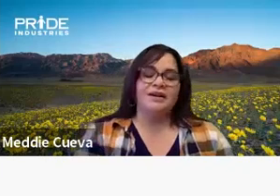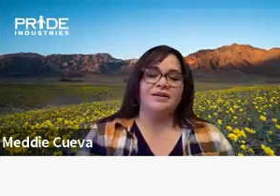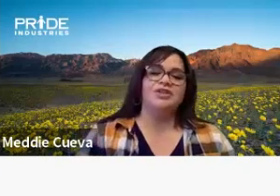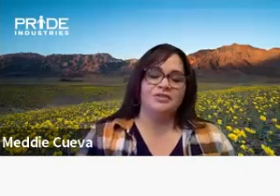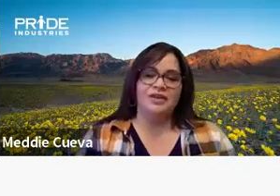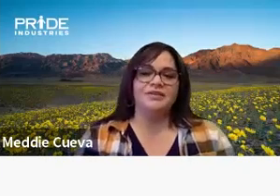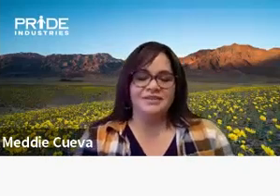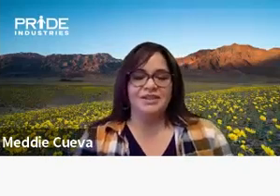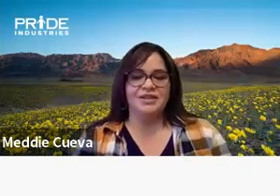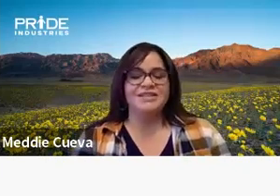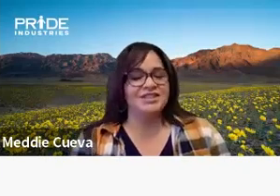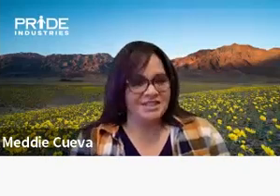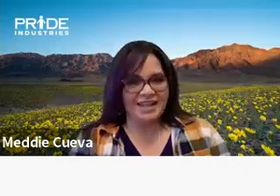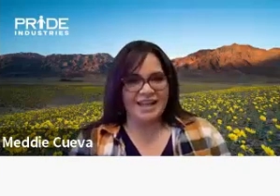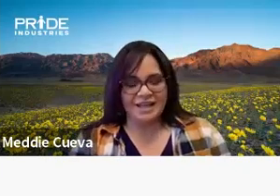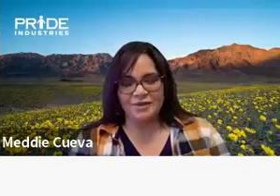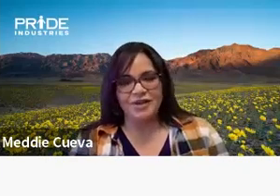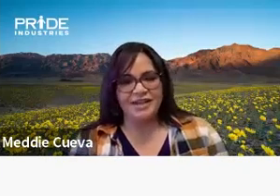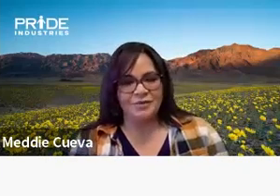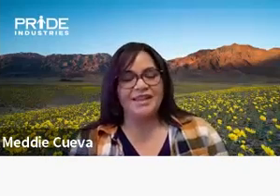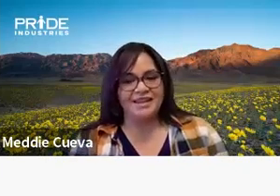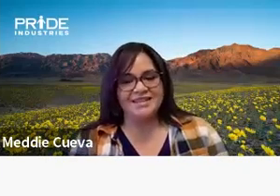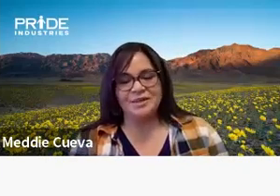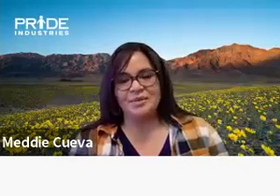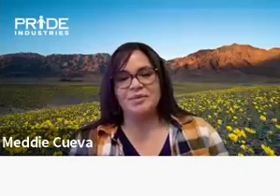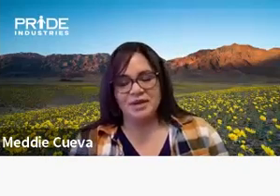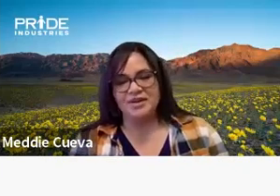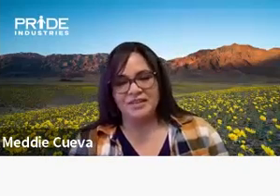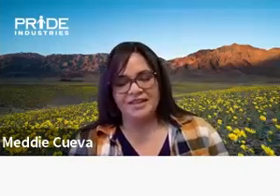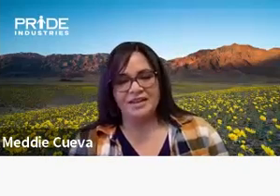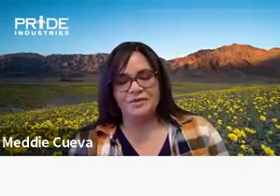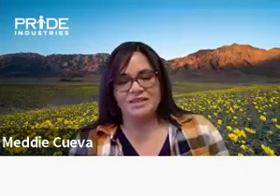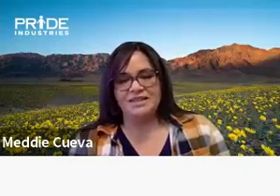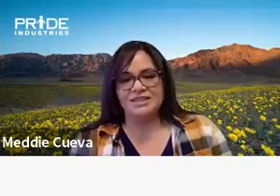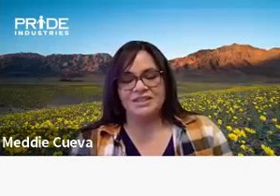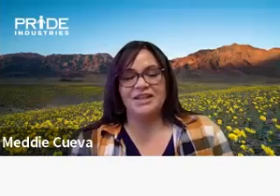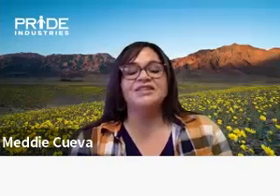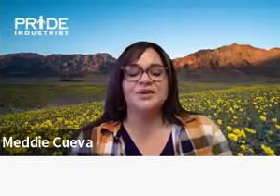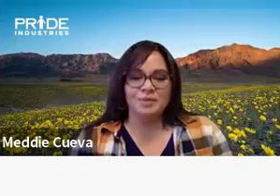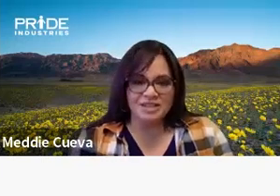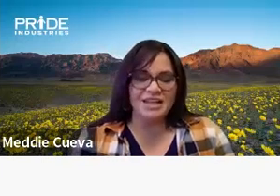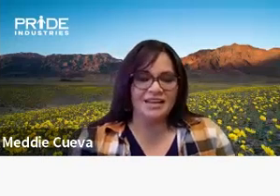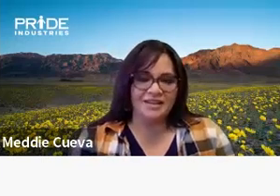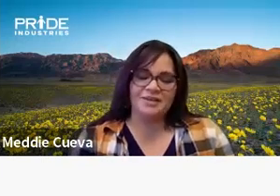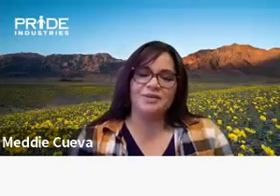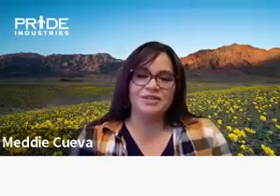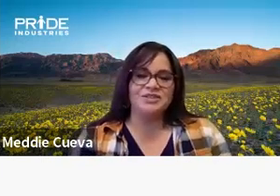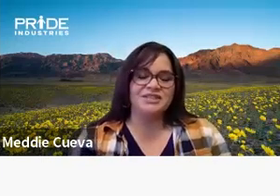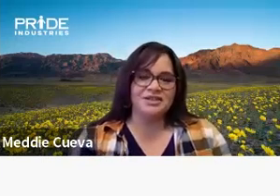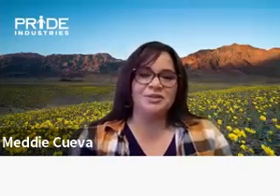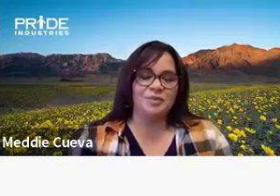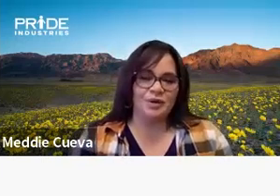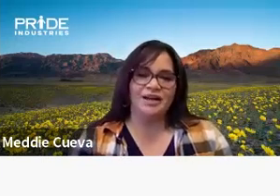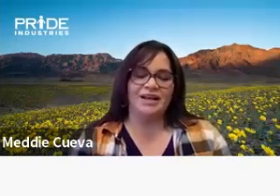Able job fair. So this is our second annual, and we think it's going to be a bigger event than it was last year. So I appreciate the